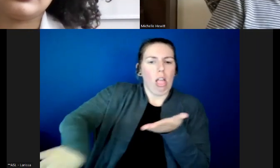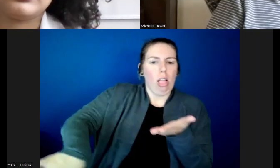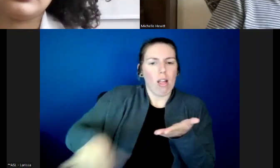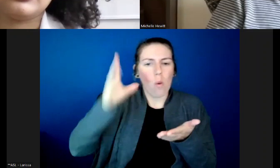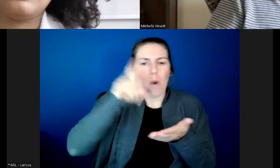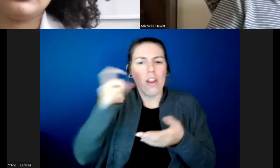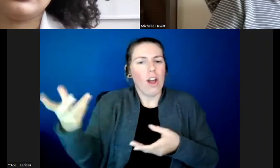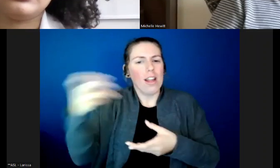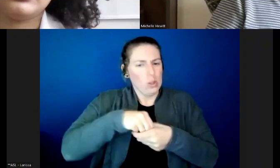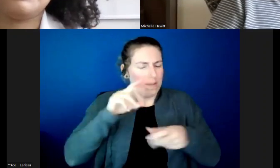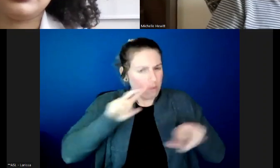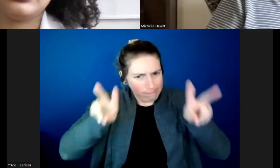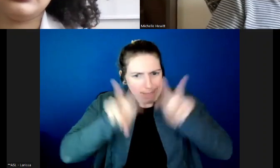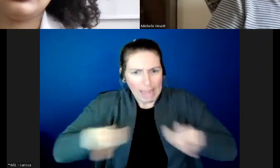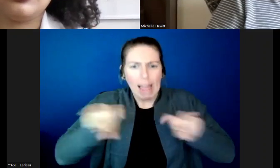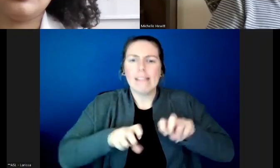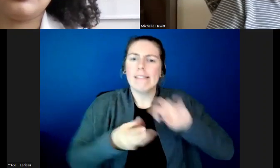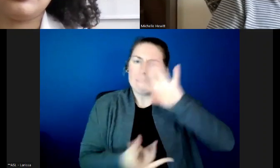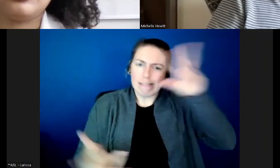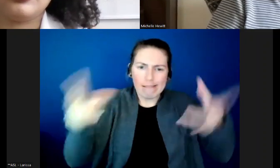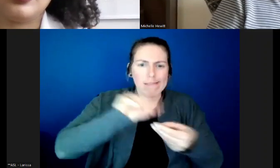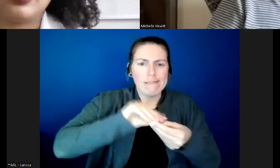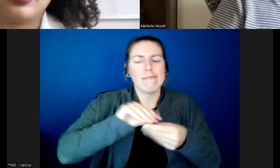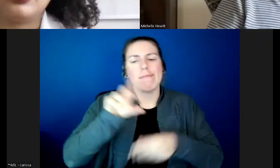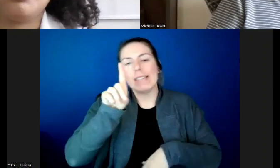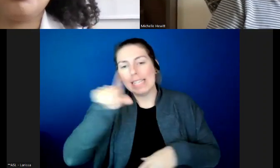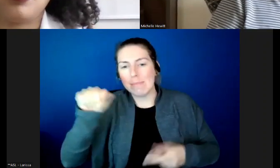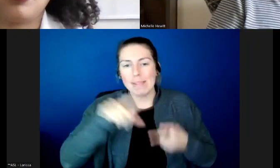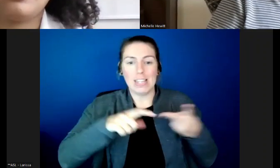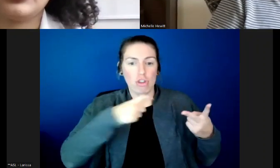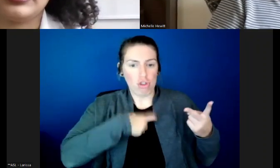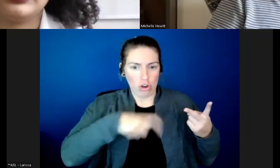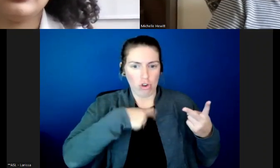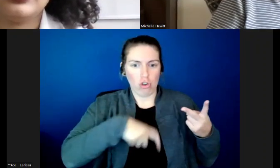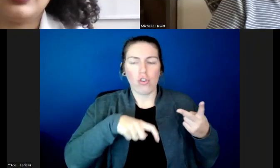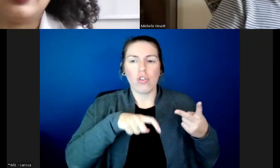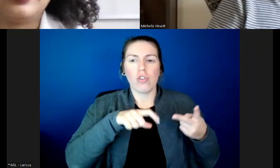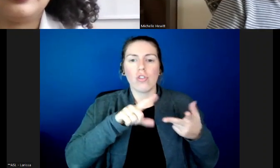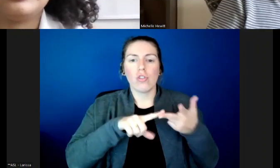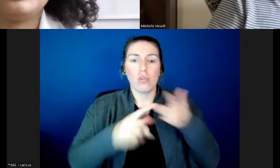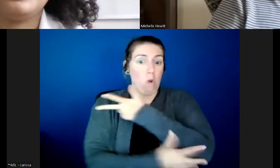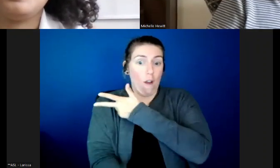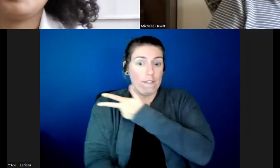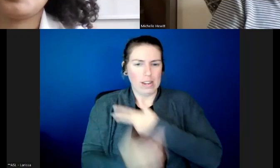in the analysis of disability, gender, and poverty?